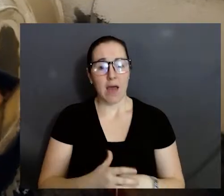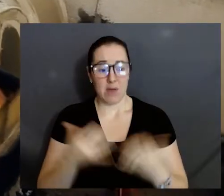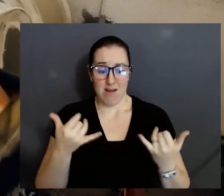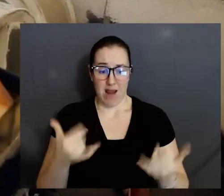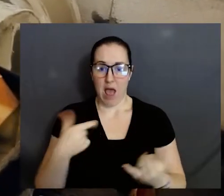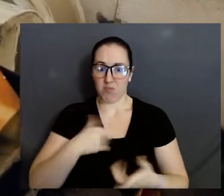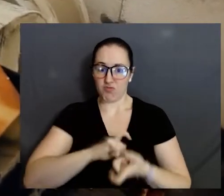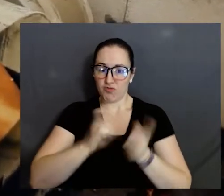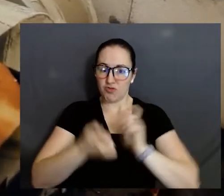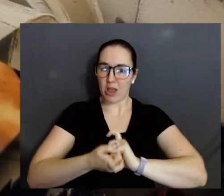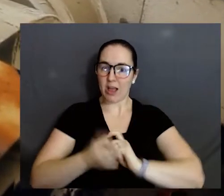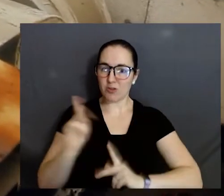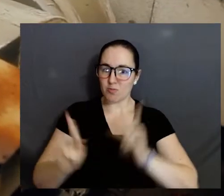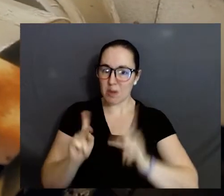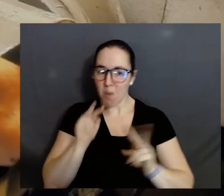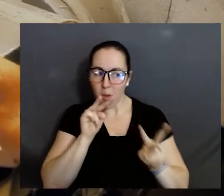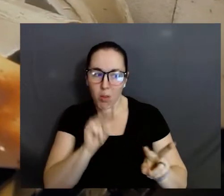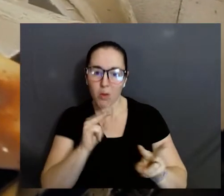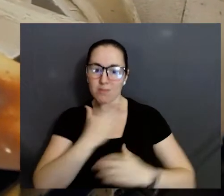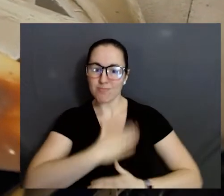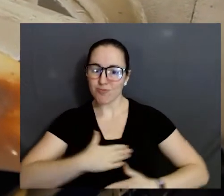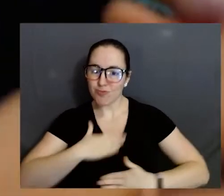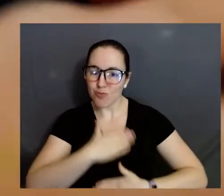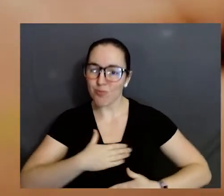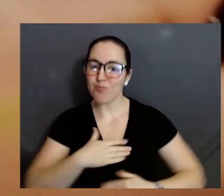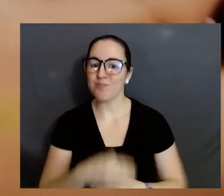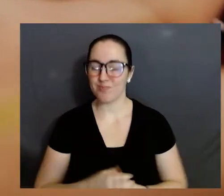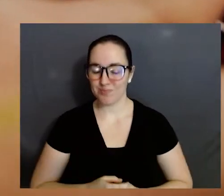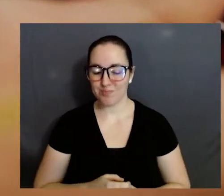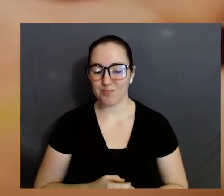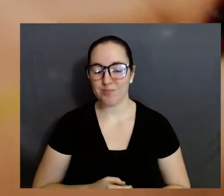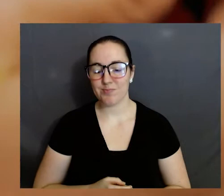take it and make it something that people will enjoy.